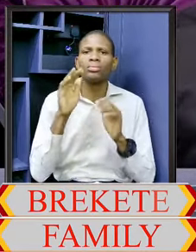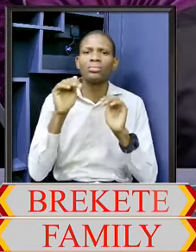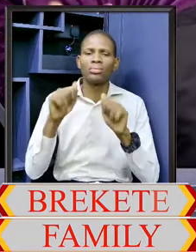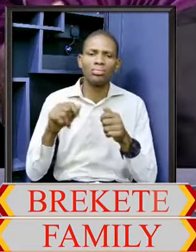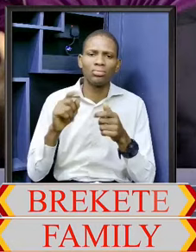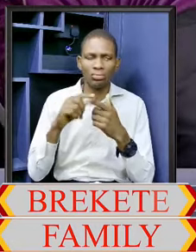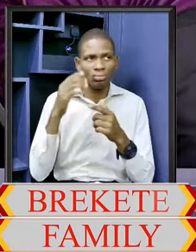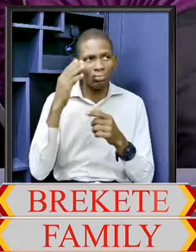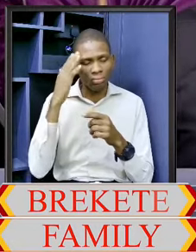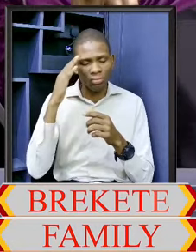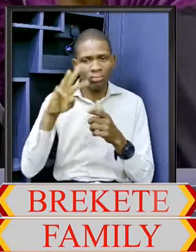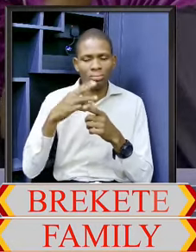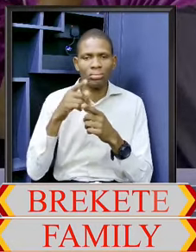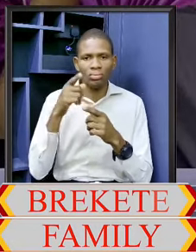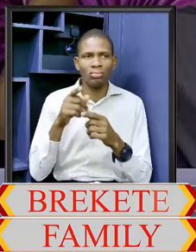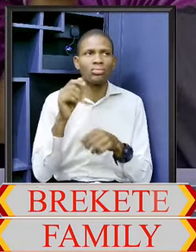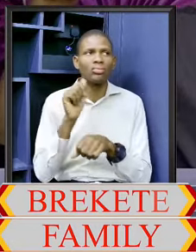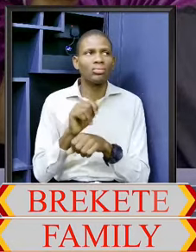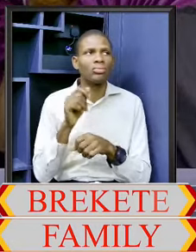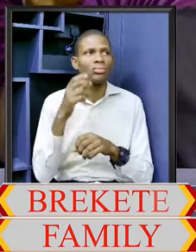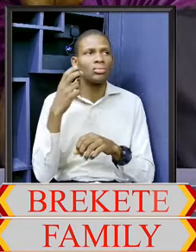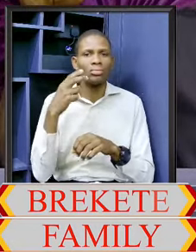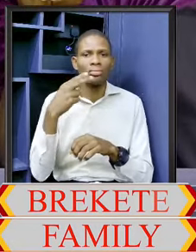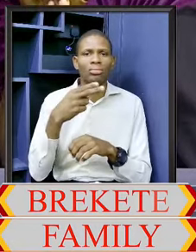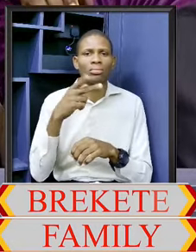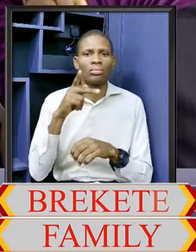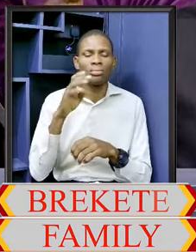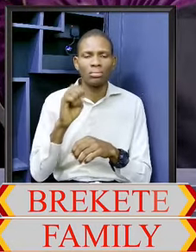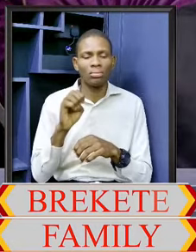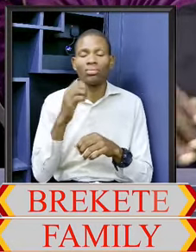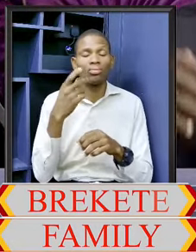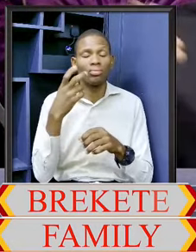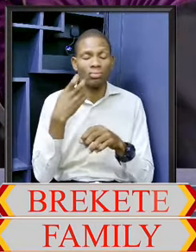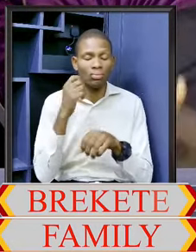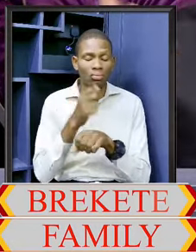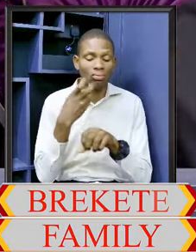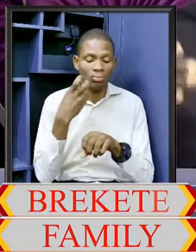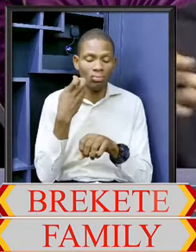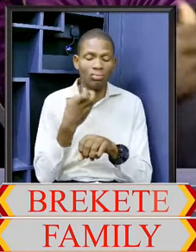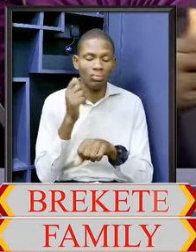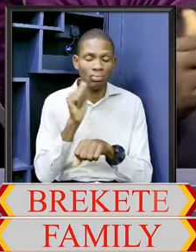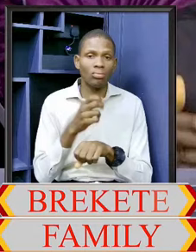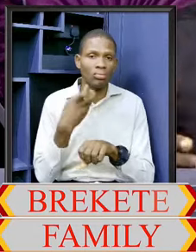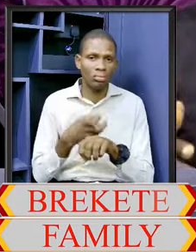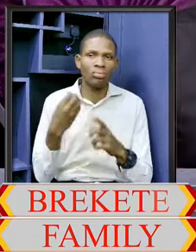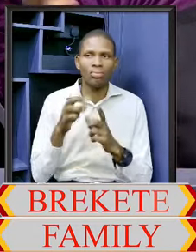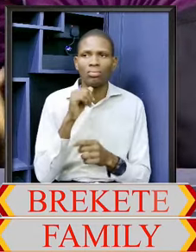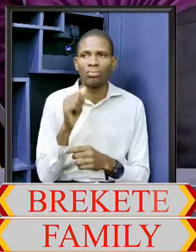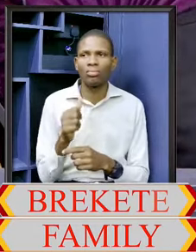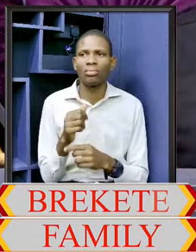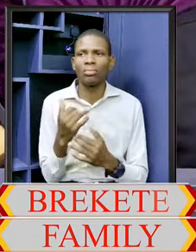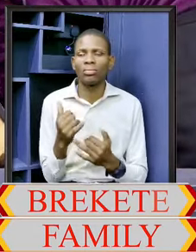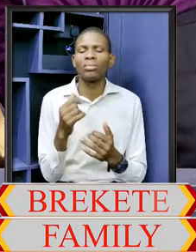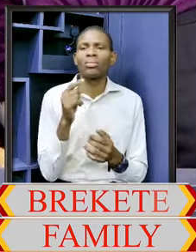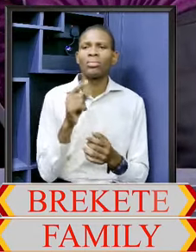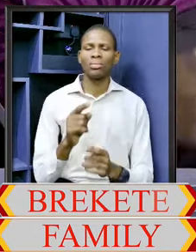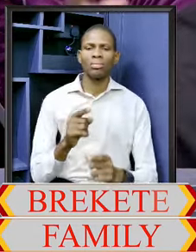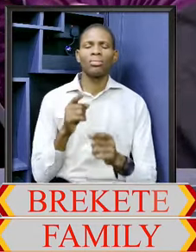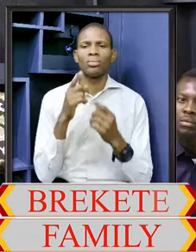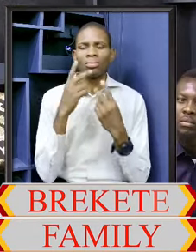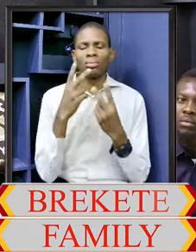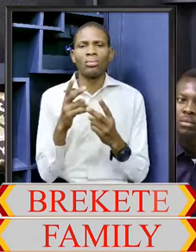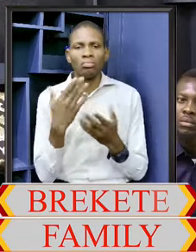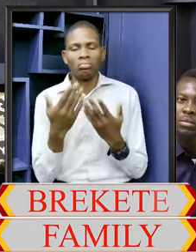really working hard or not. Because you go mess with consultant I preach one day. We say, before I say you they move, no me say they make progress. You